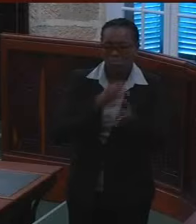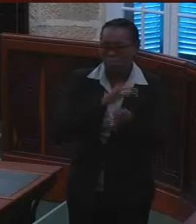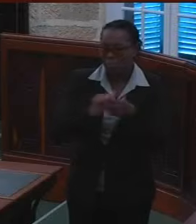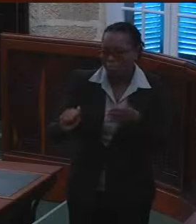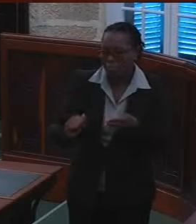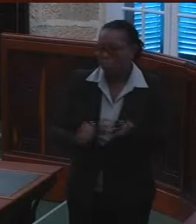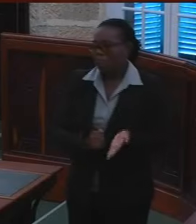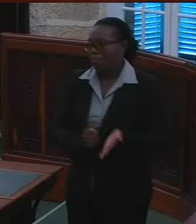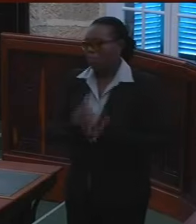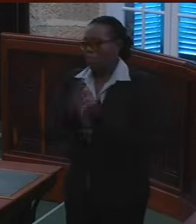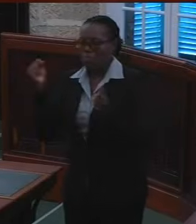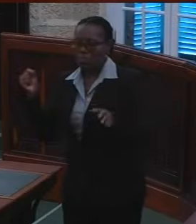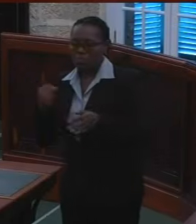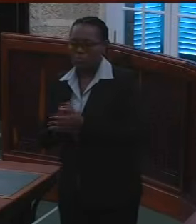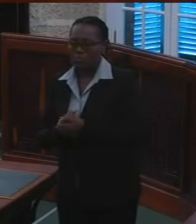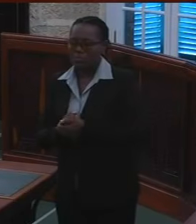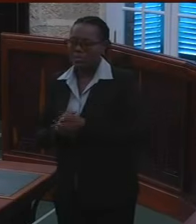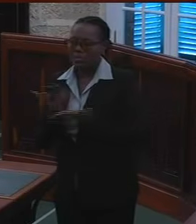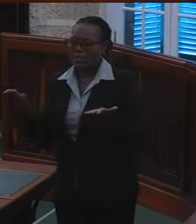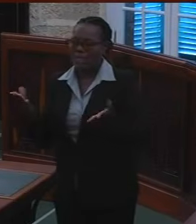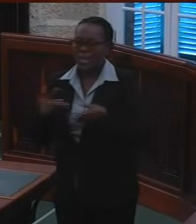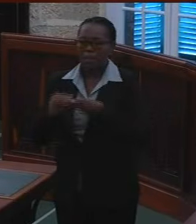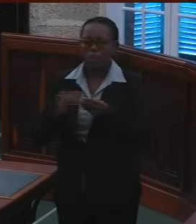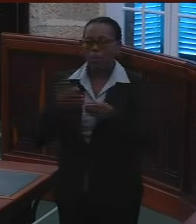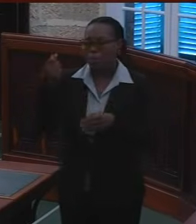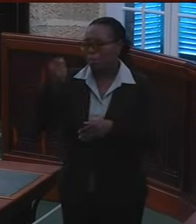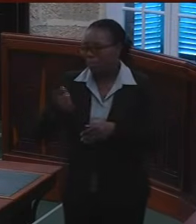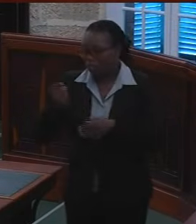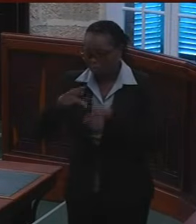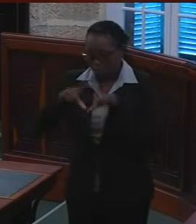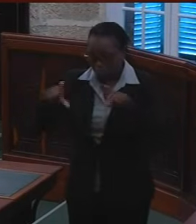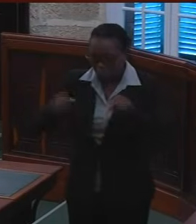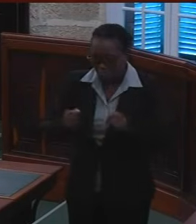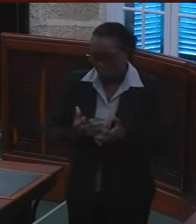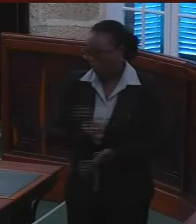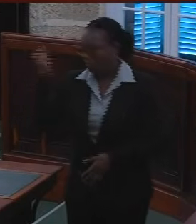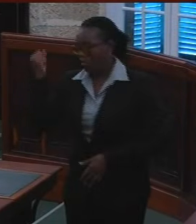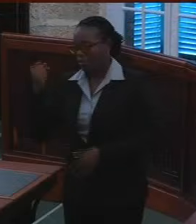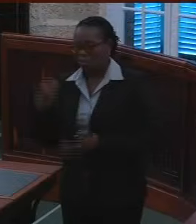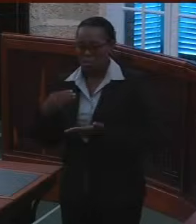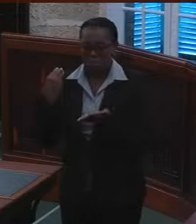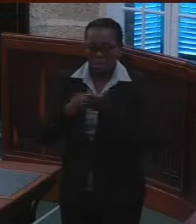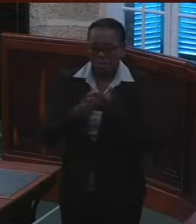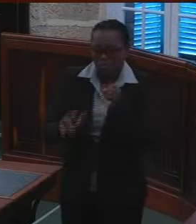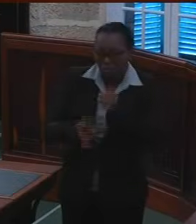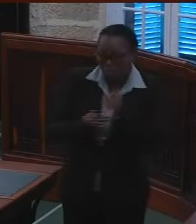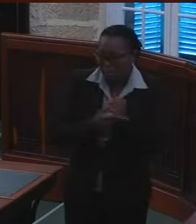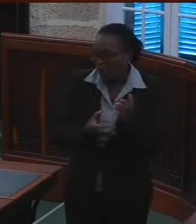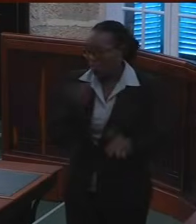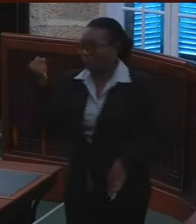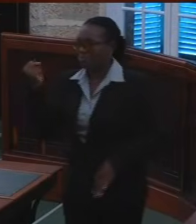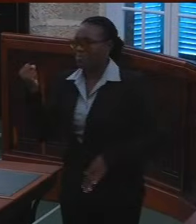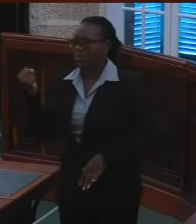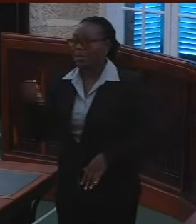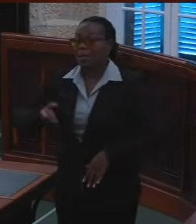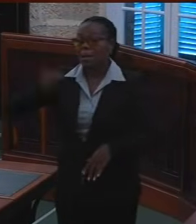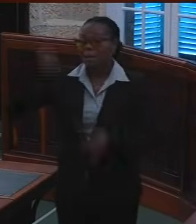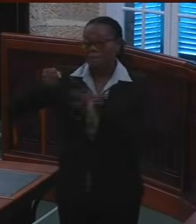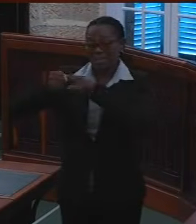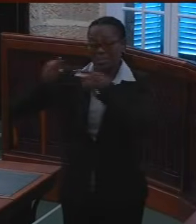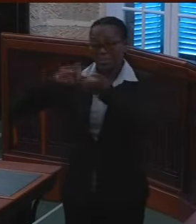and it includes abuse of when people take your pensions, take your savings. Mr. Speaker, sir, this pension issue is a big